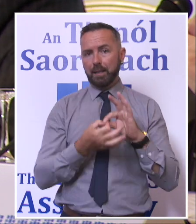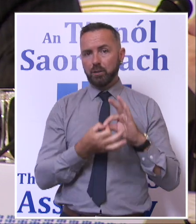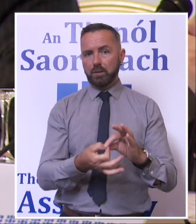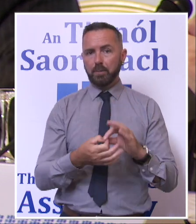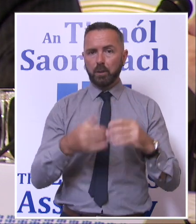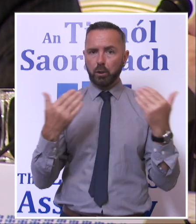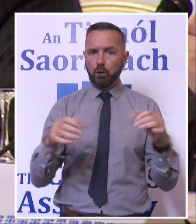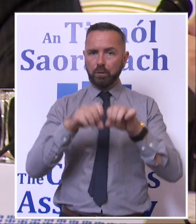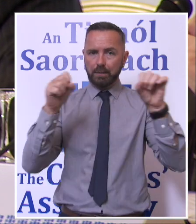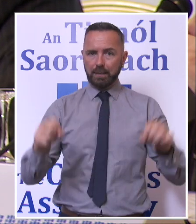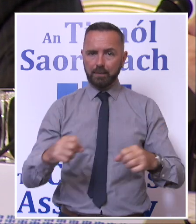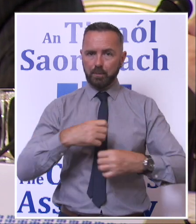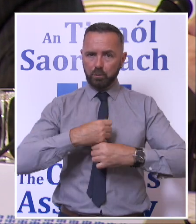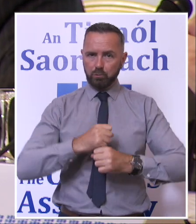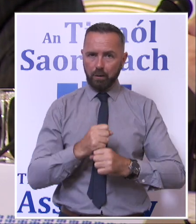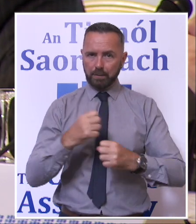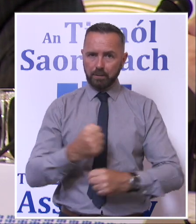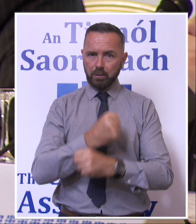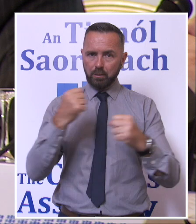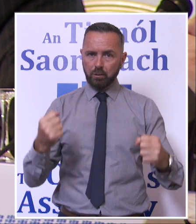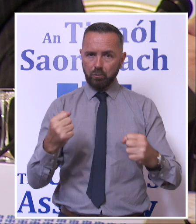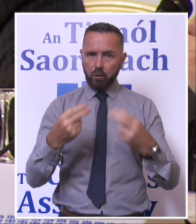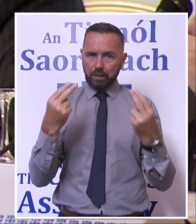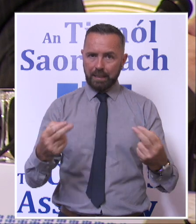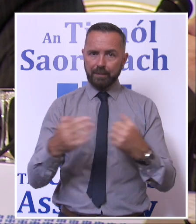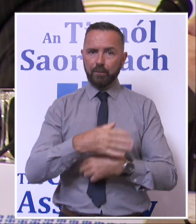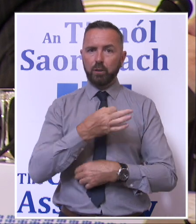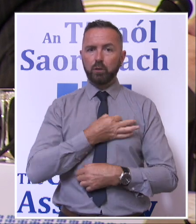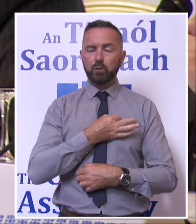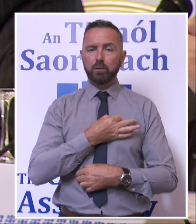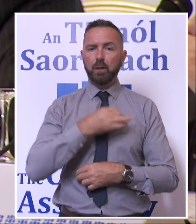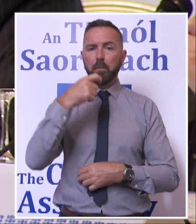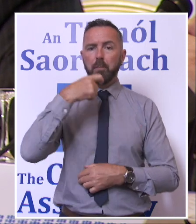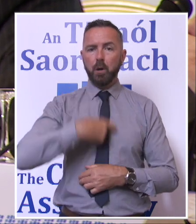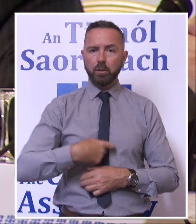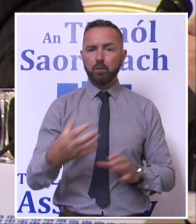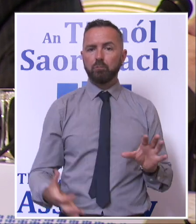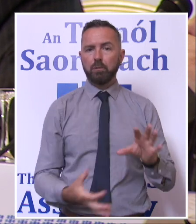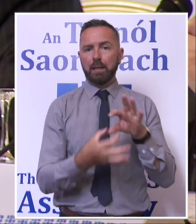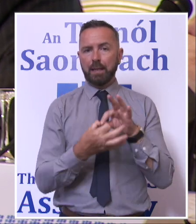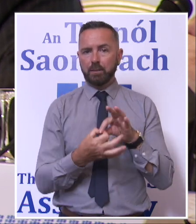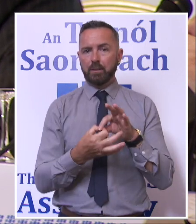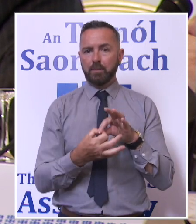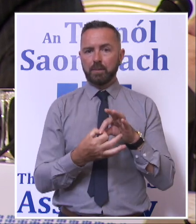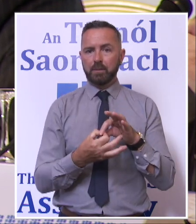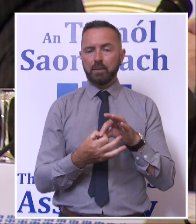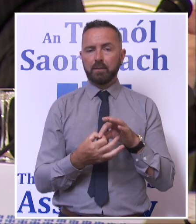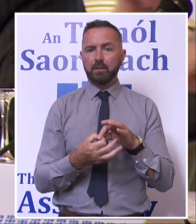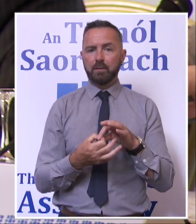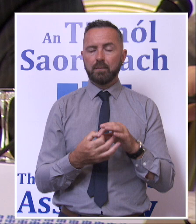current system stresses the strong incentives for good personal relationships as the institutional structures, with limited